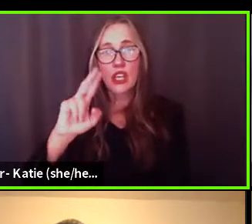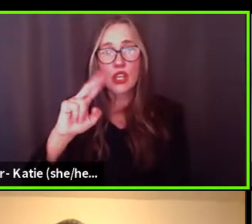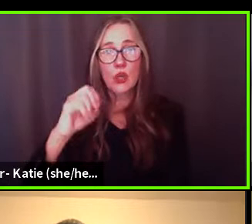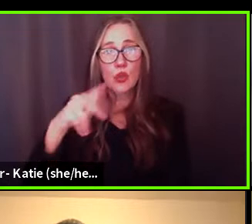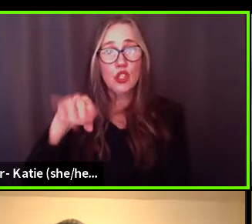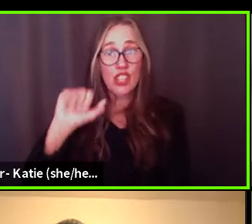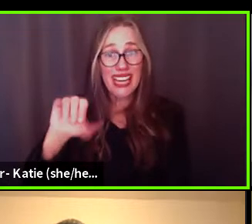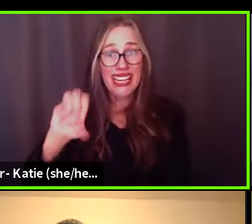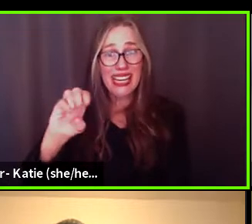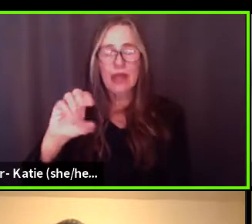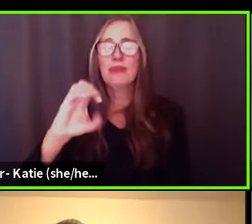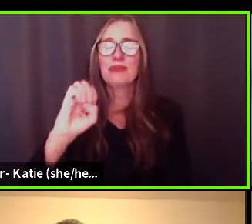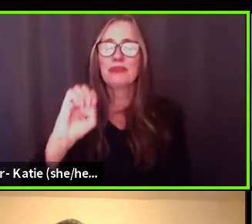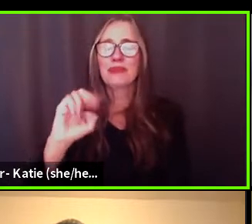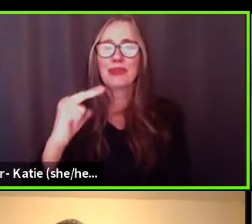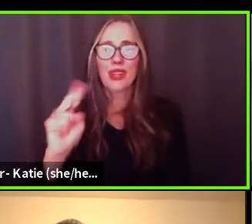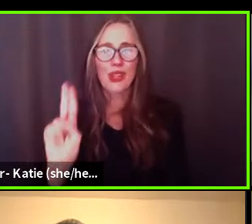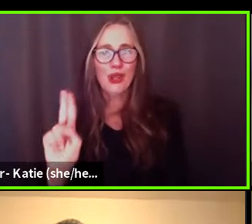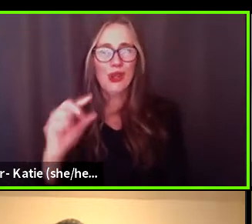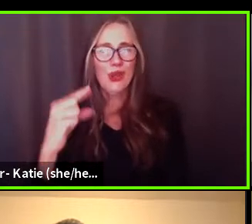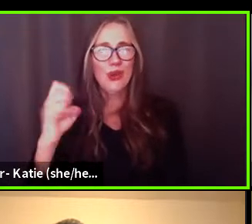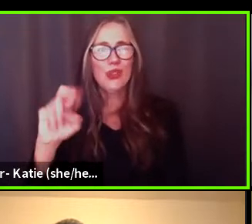want to speak up if you're